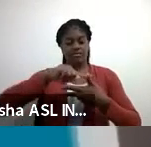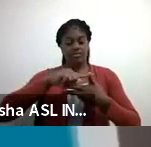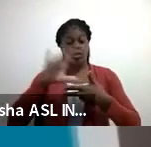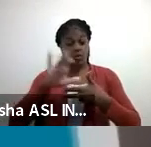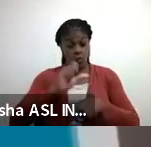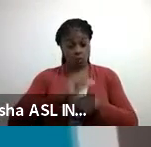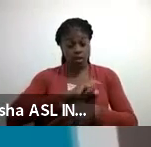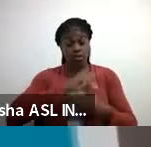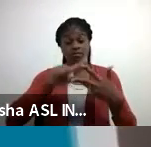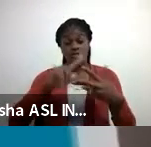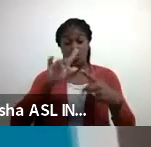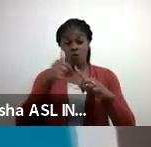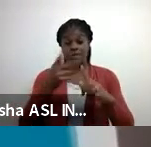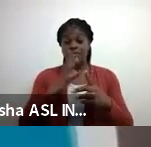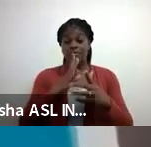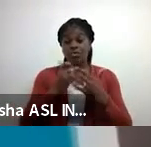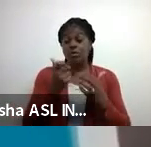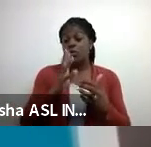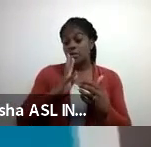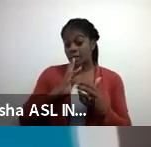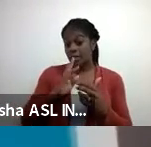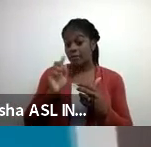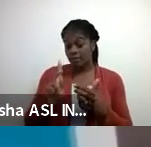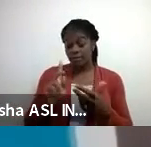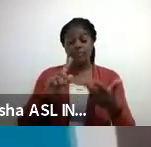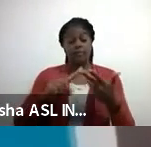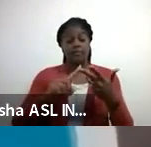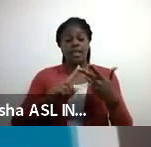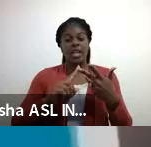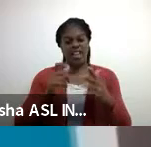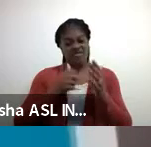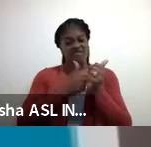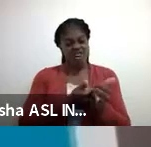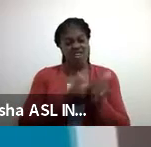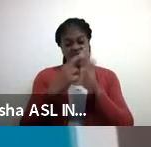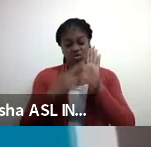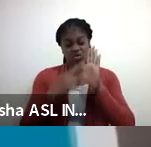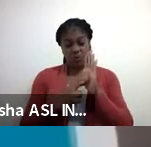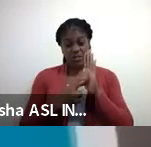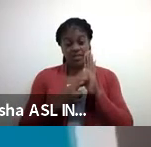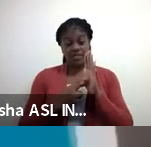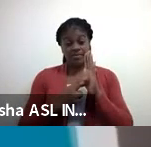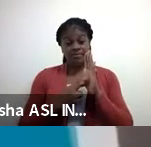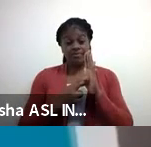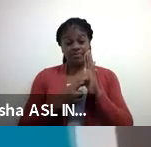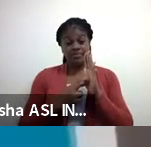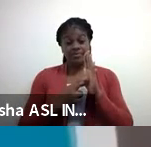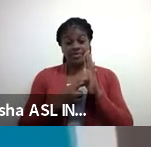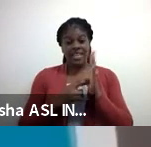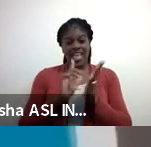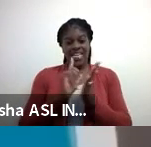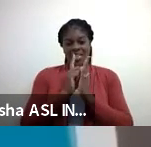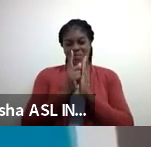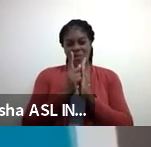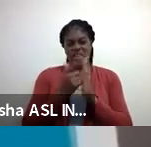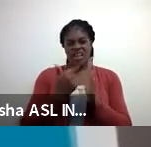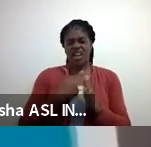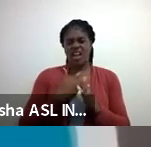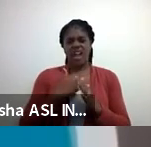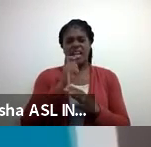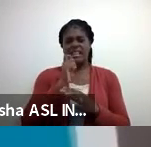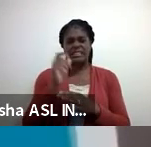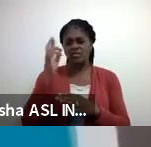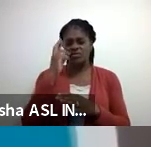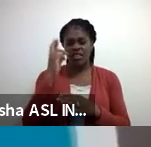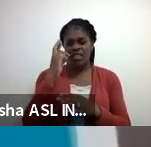to, and follow the rules. At the moment, or at the time, I didn't realize the